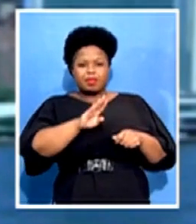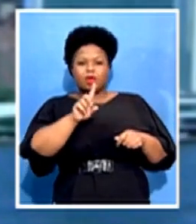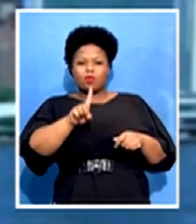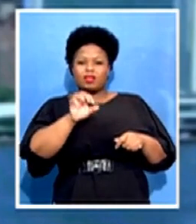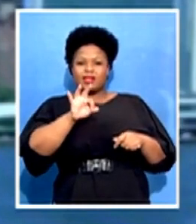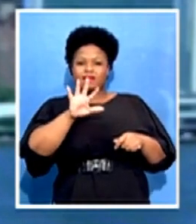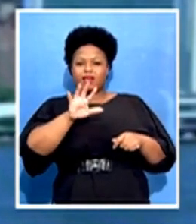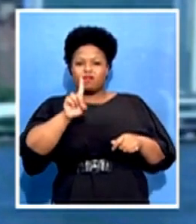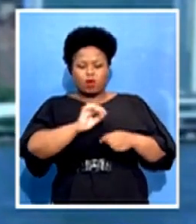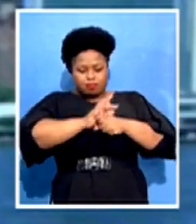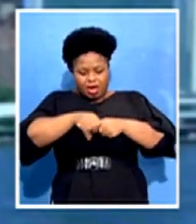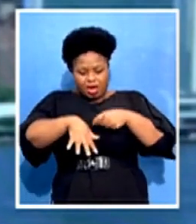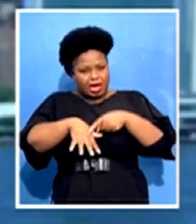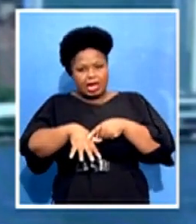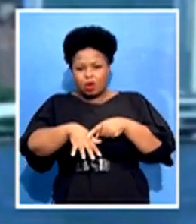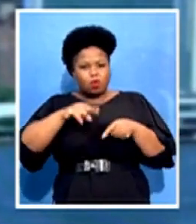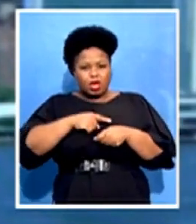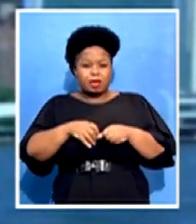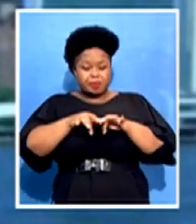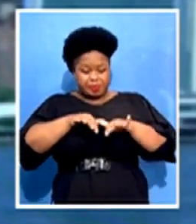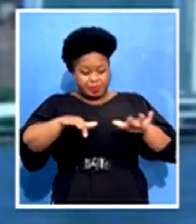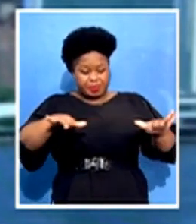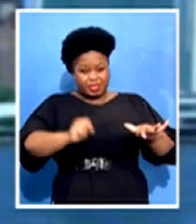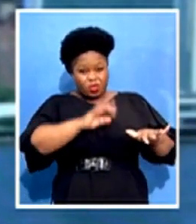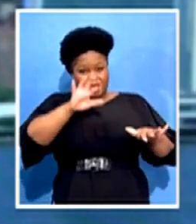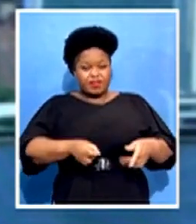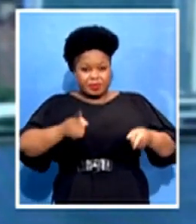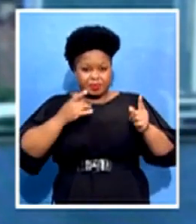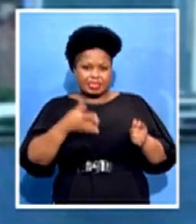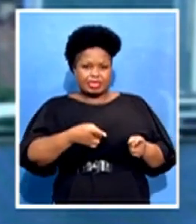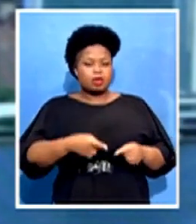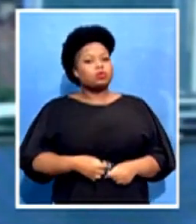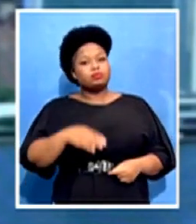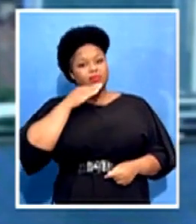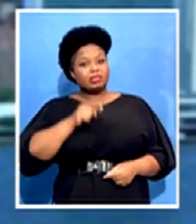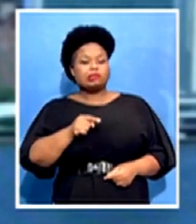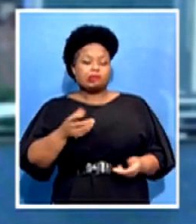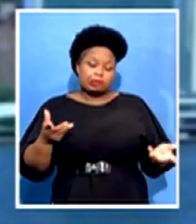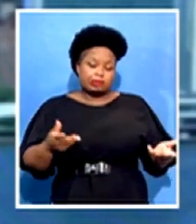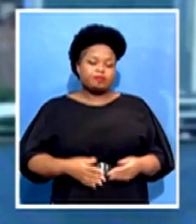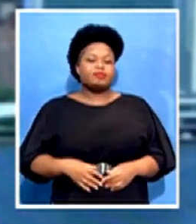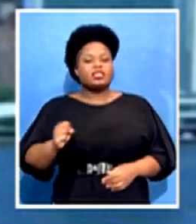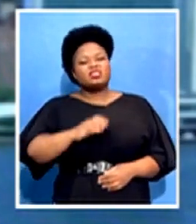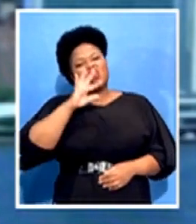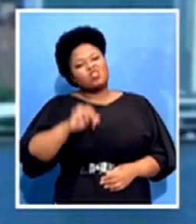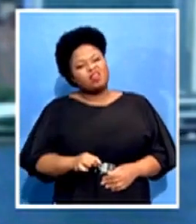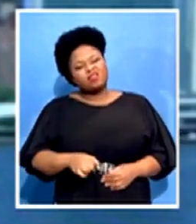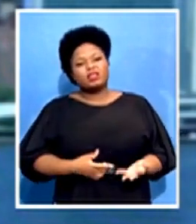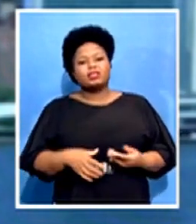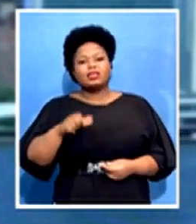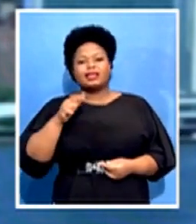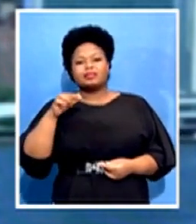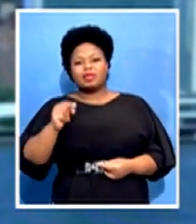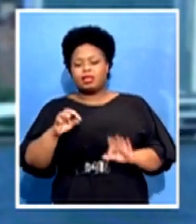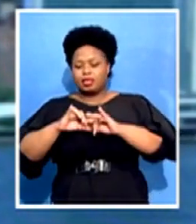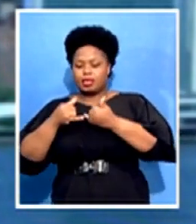driving infections in South Africa, and that is a blow. South African firm Aspen Pharmacare had announced a deal to